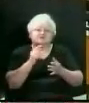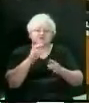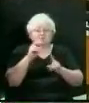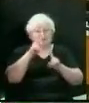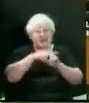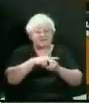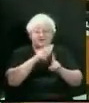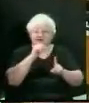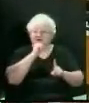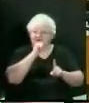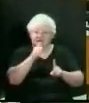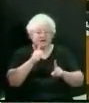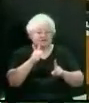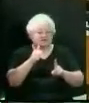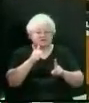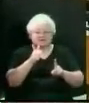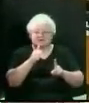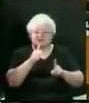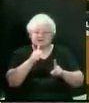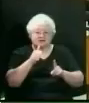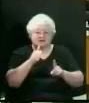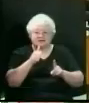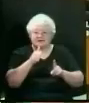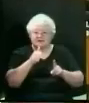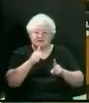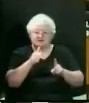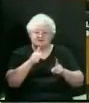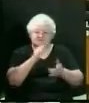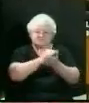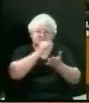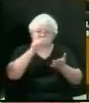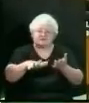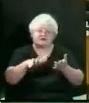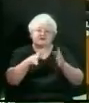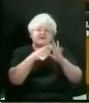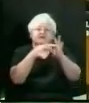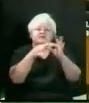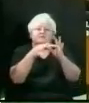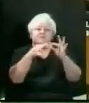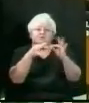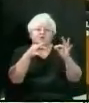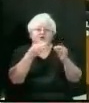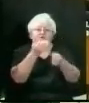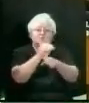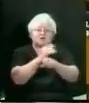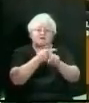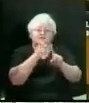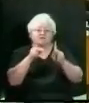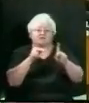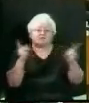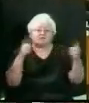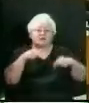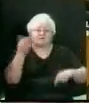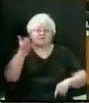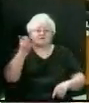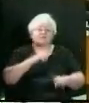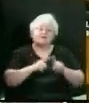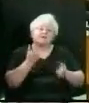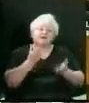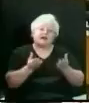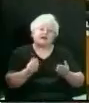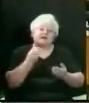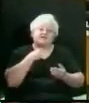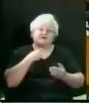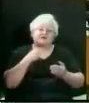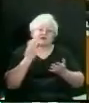it does not negate the input that we've received tonight from our citizens who are here, but it might give us an